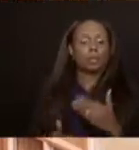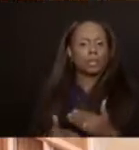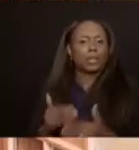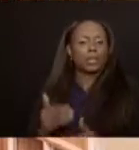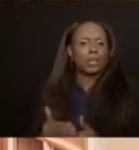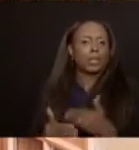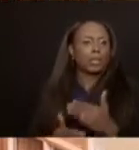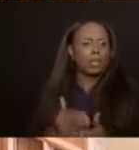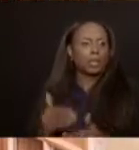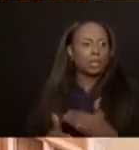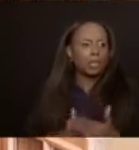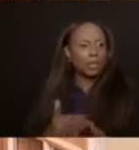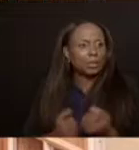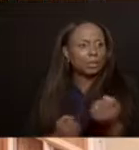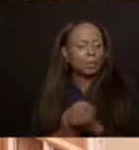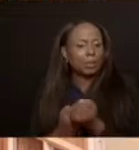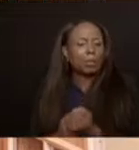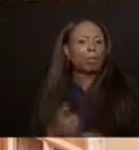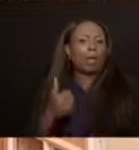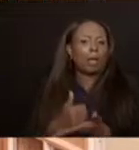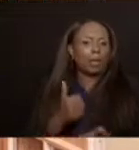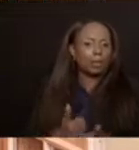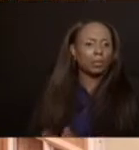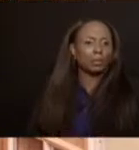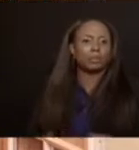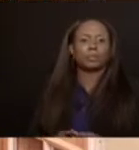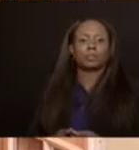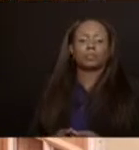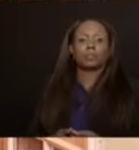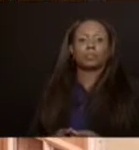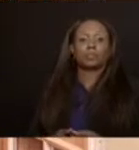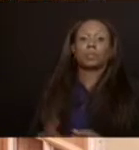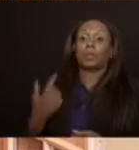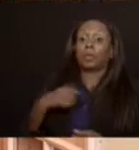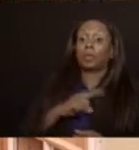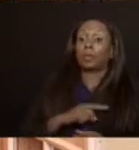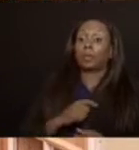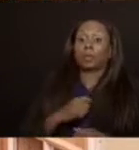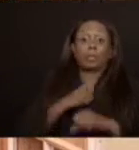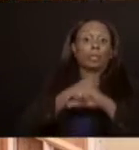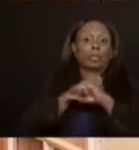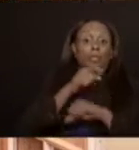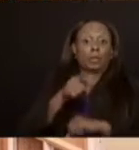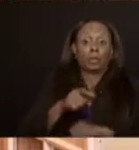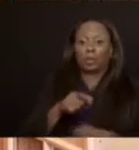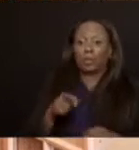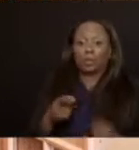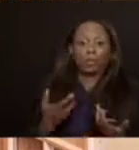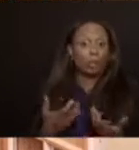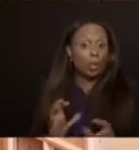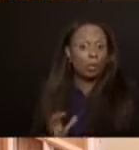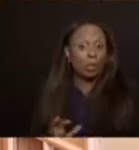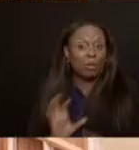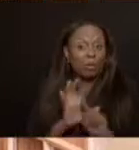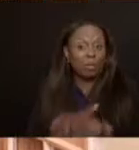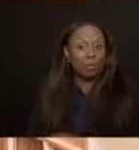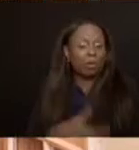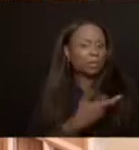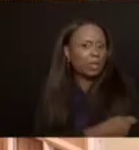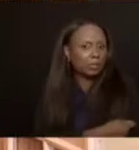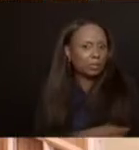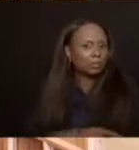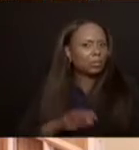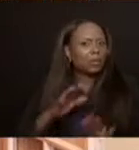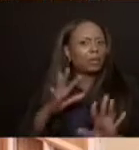I've said from the beginning, this government, we protect your right not to have anything put in your body as a mandatory vaccine.